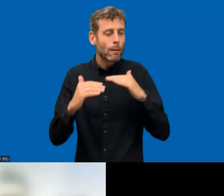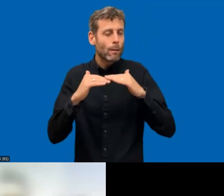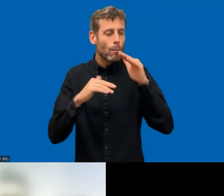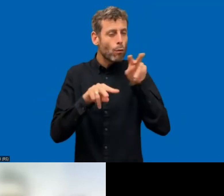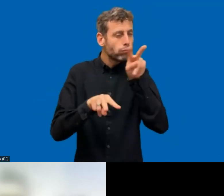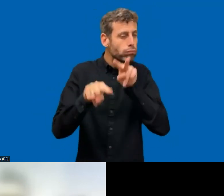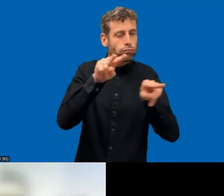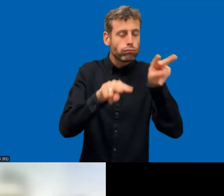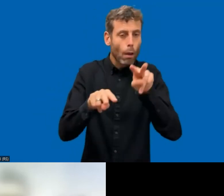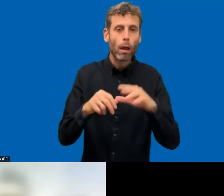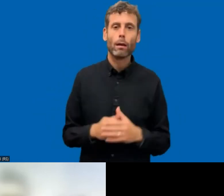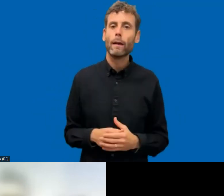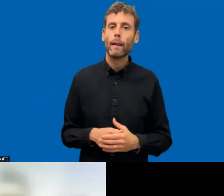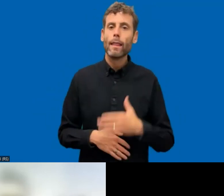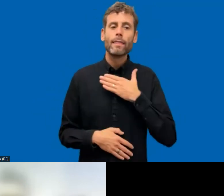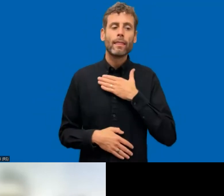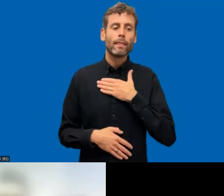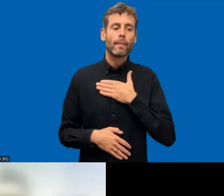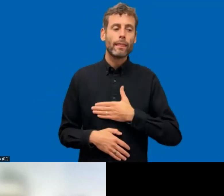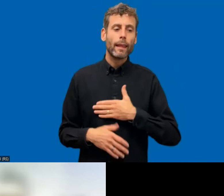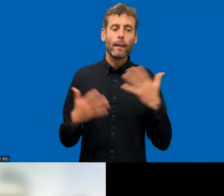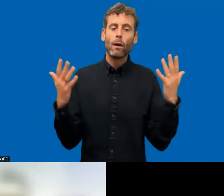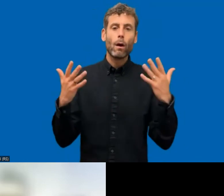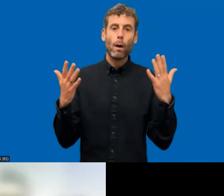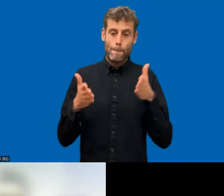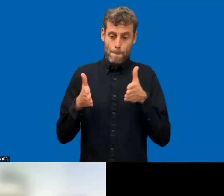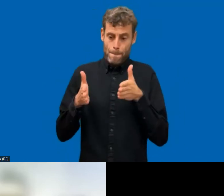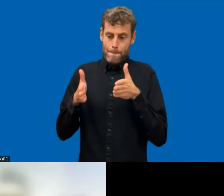methods to do the accessibility testing, and